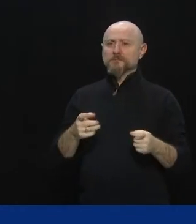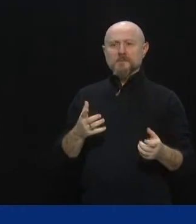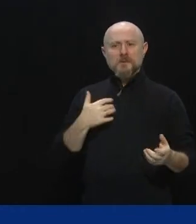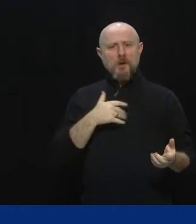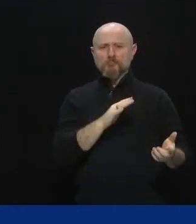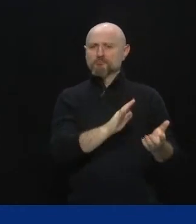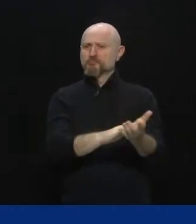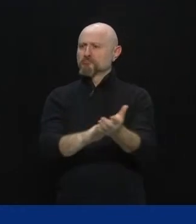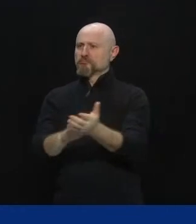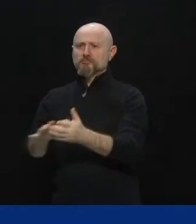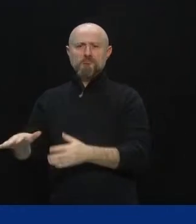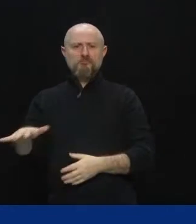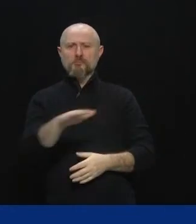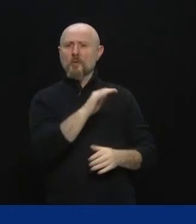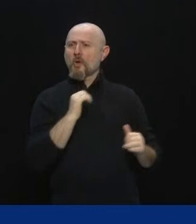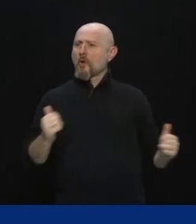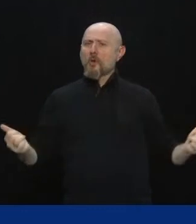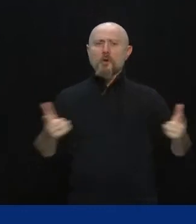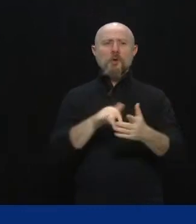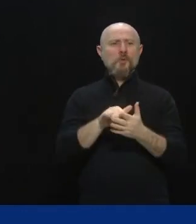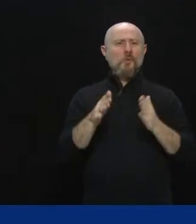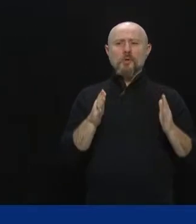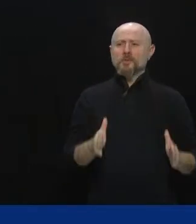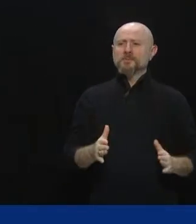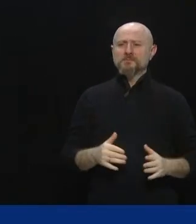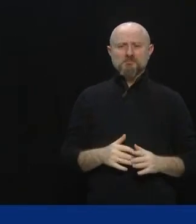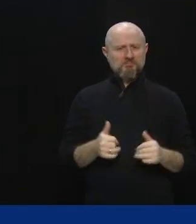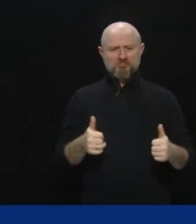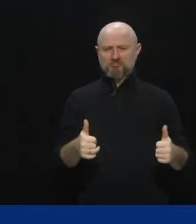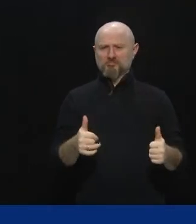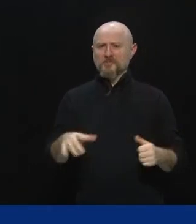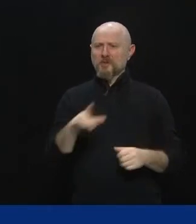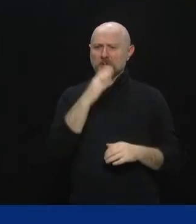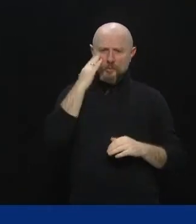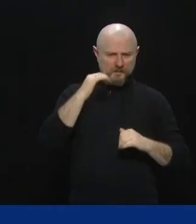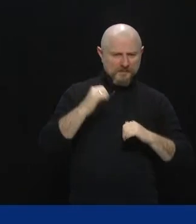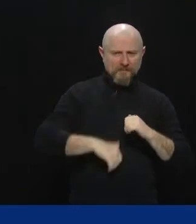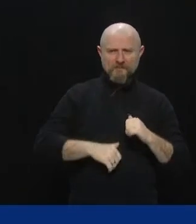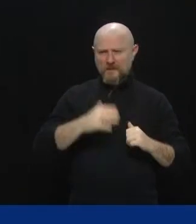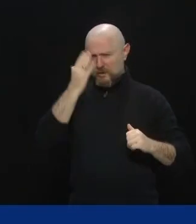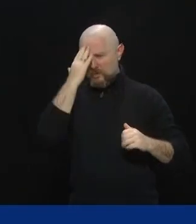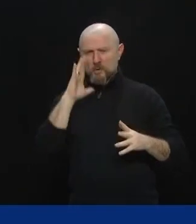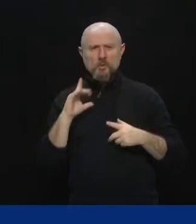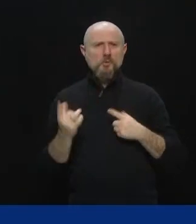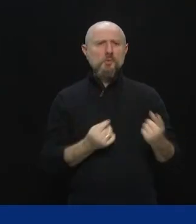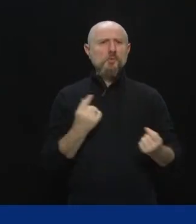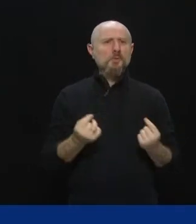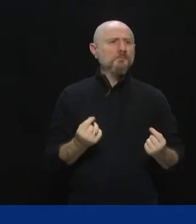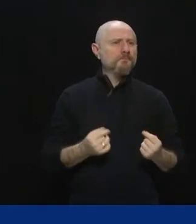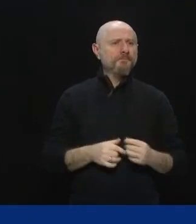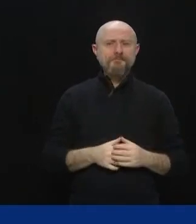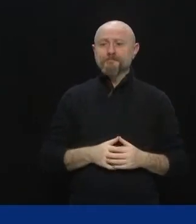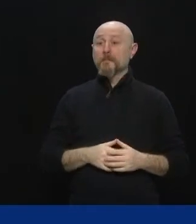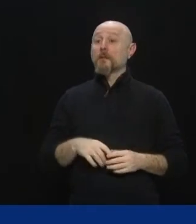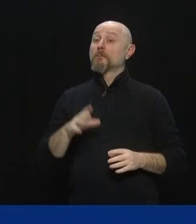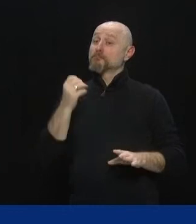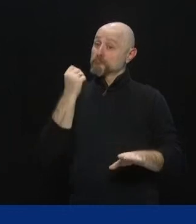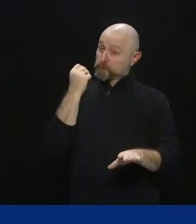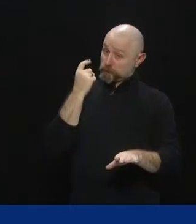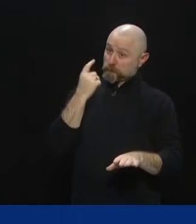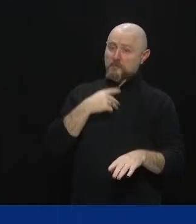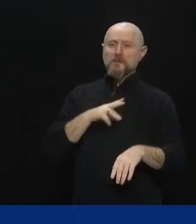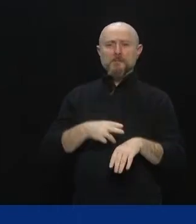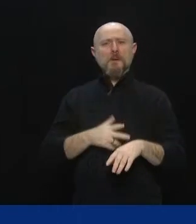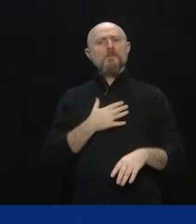Yorkers for how you've managed this. We're tough, we get through these things, but it doesn't happen without a large amount of help from our team, and I